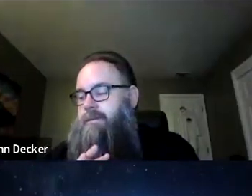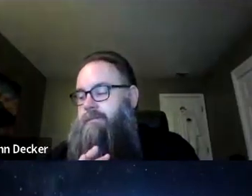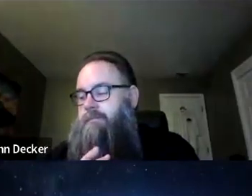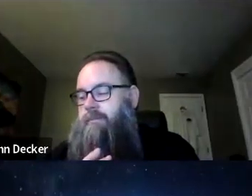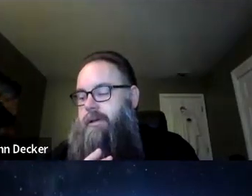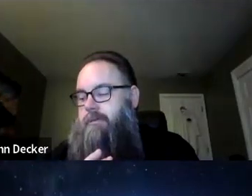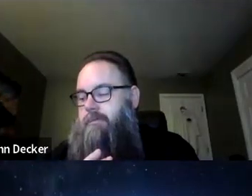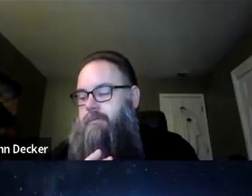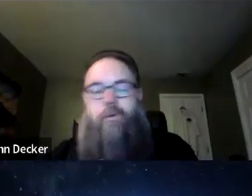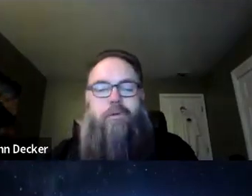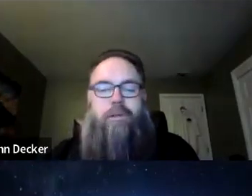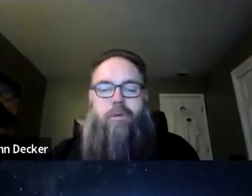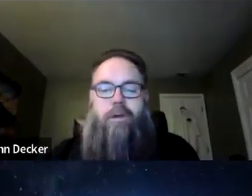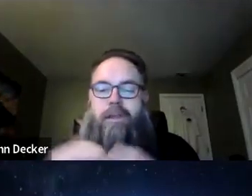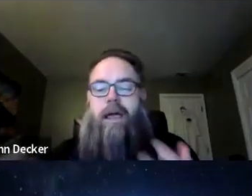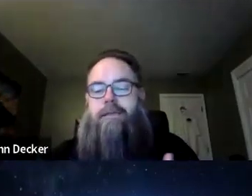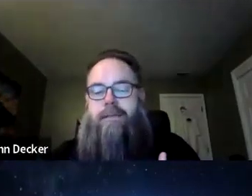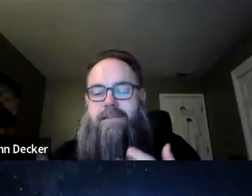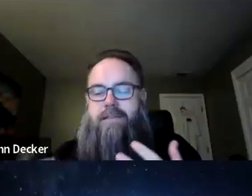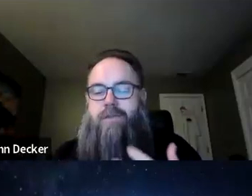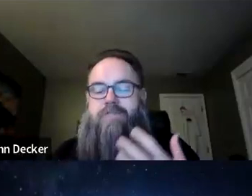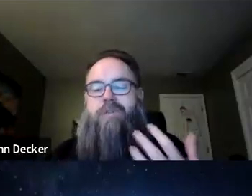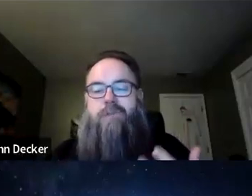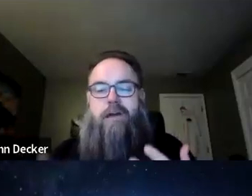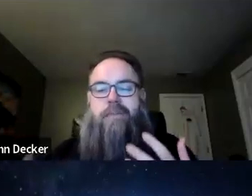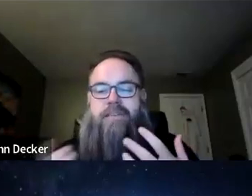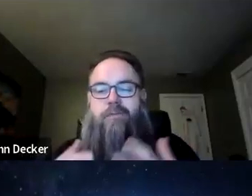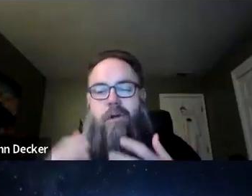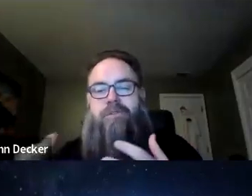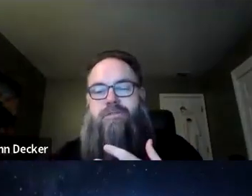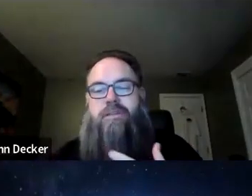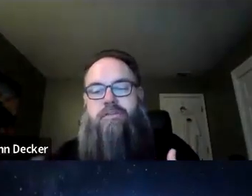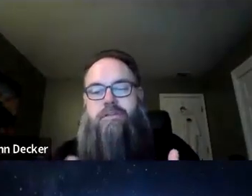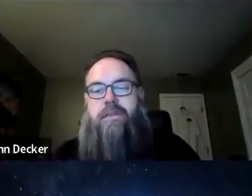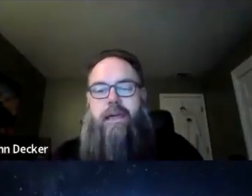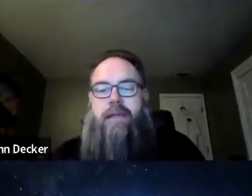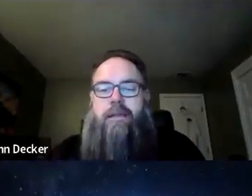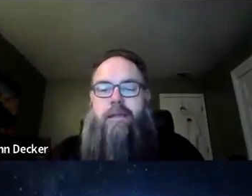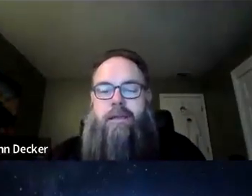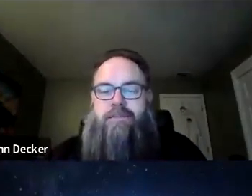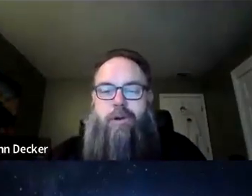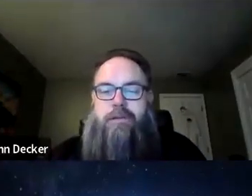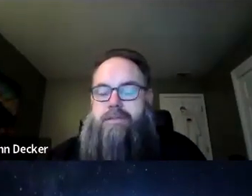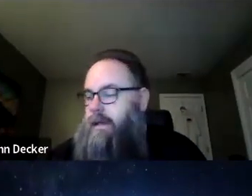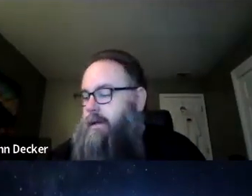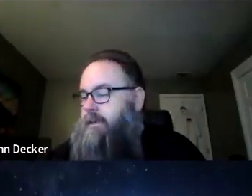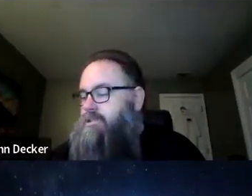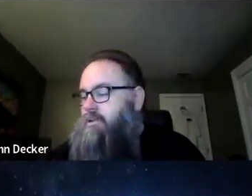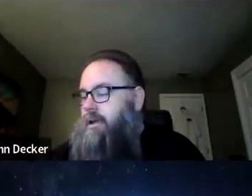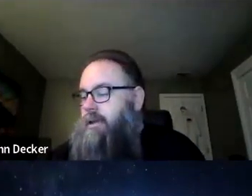is where we really want to be aligned. That's in 2025. That's where our regional center is looking at, as far